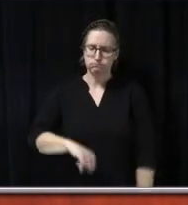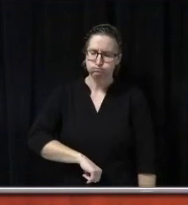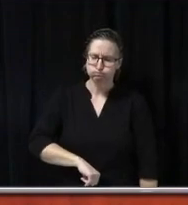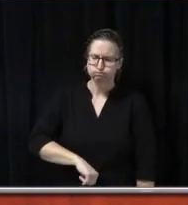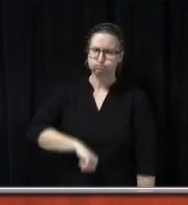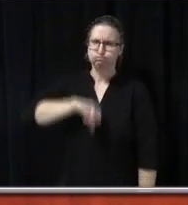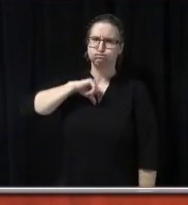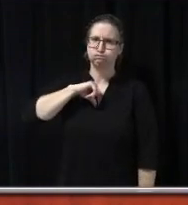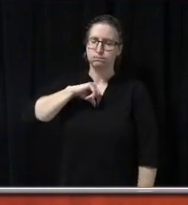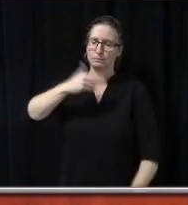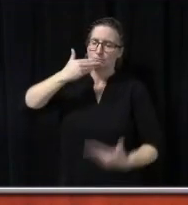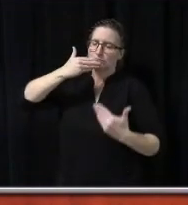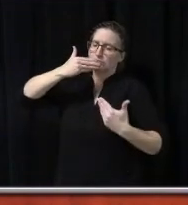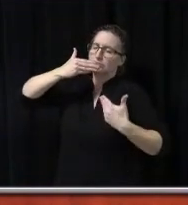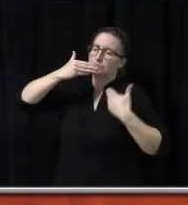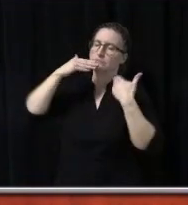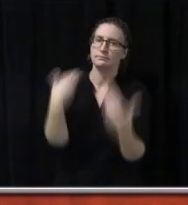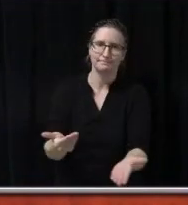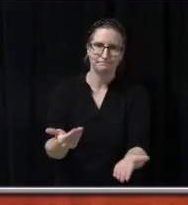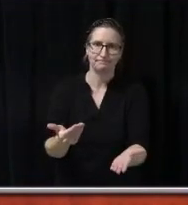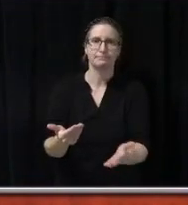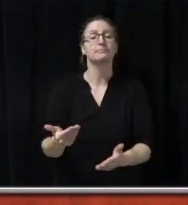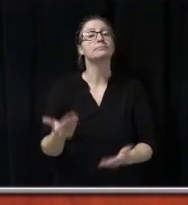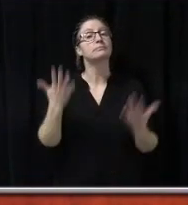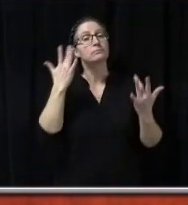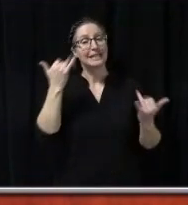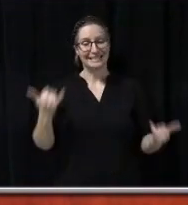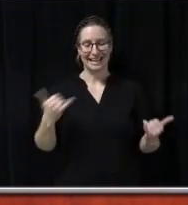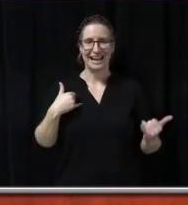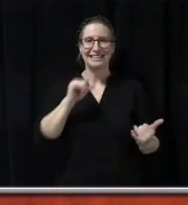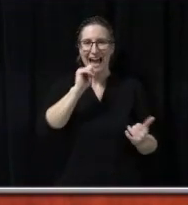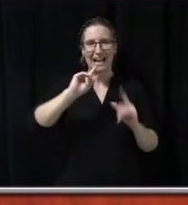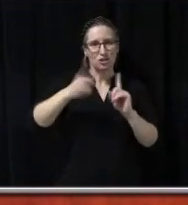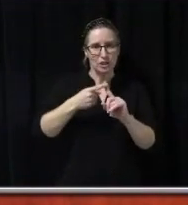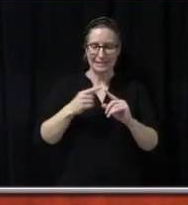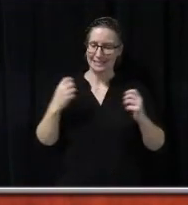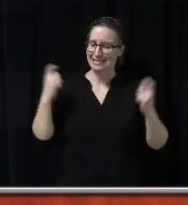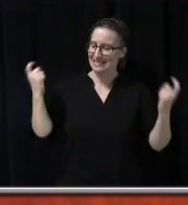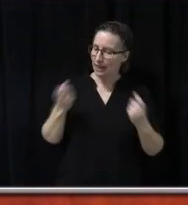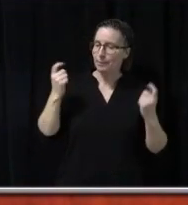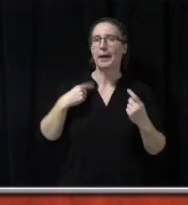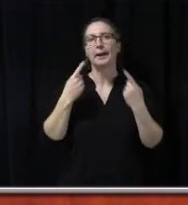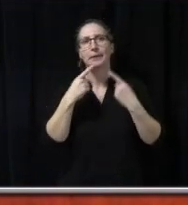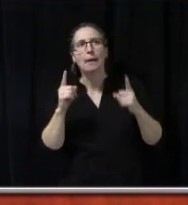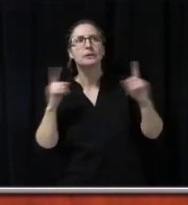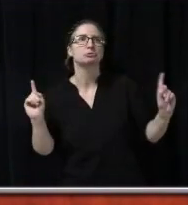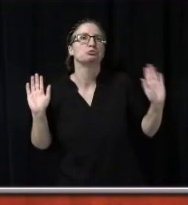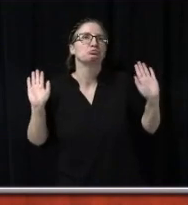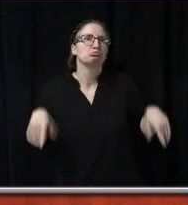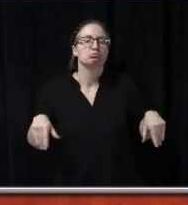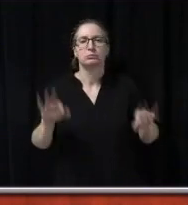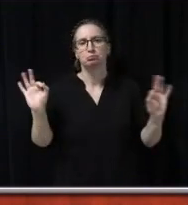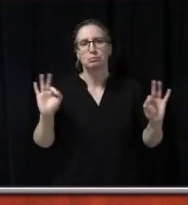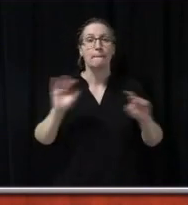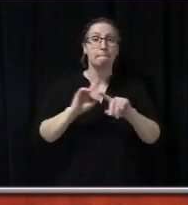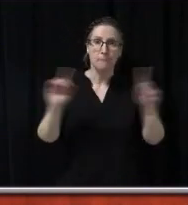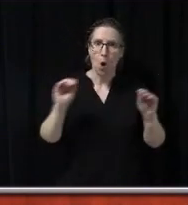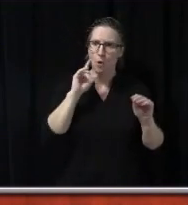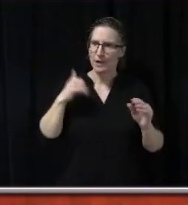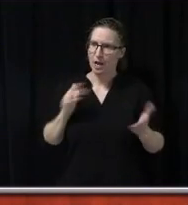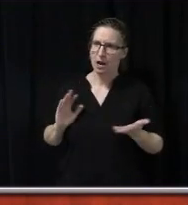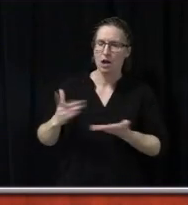pride and deep gratitude. Today, we are not merely celebrating our accomplishments, but the collective efforts